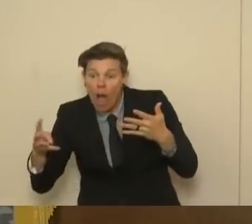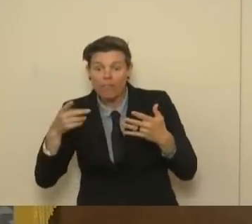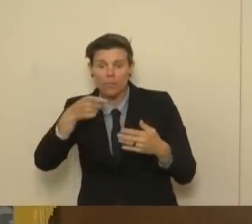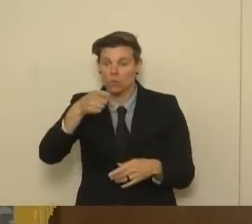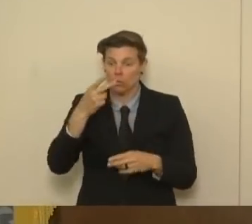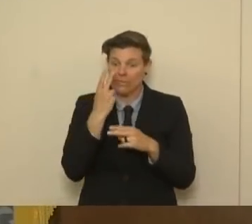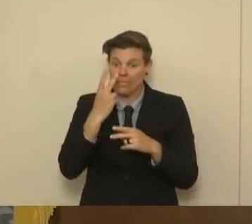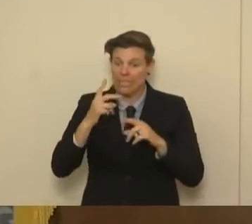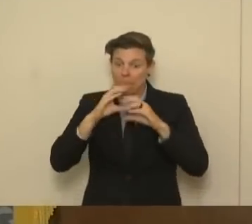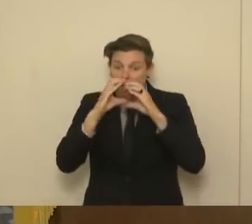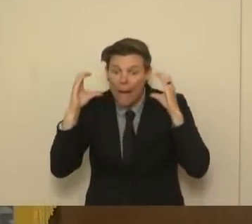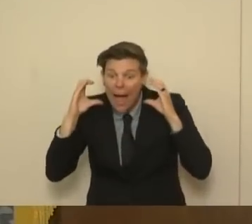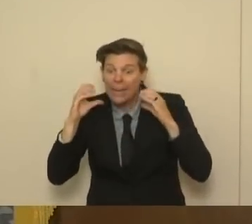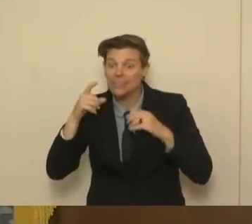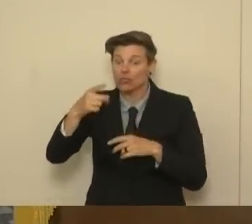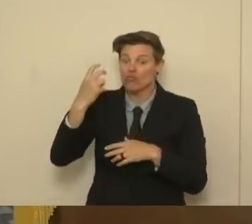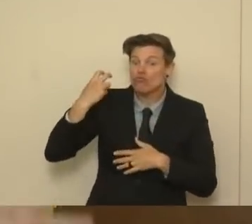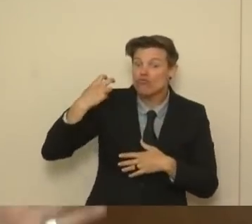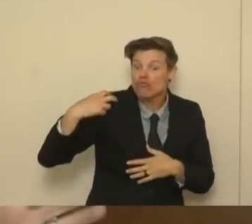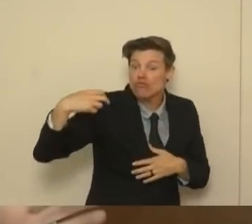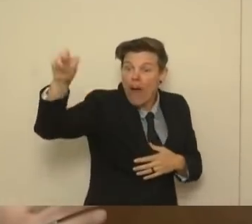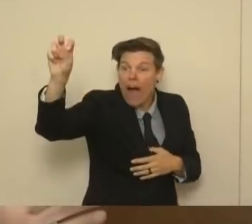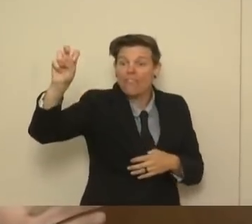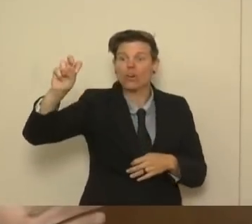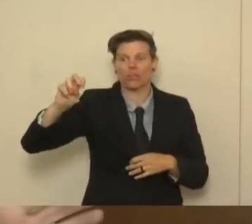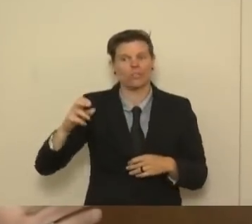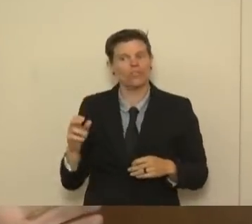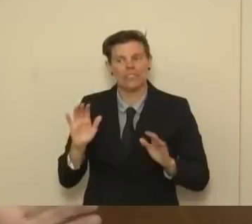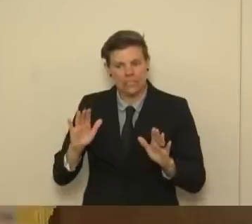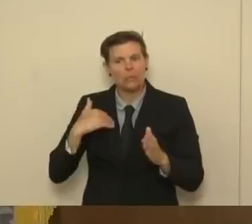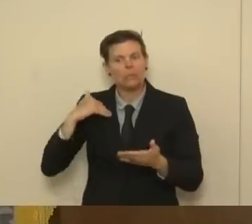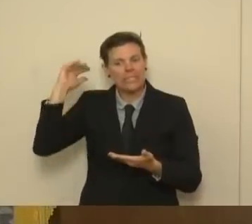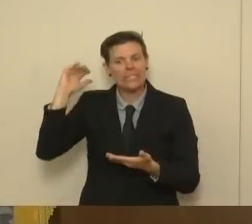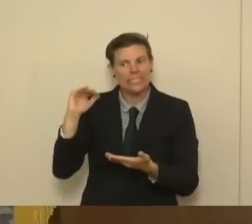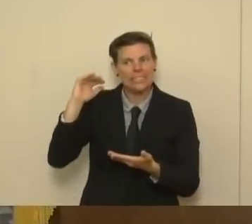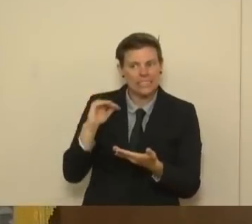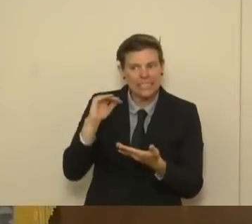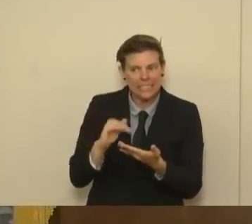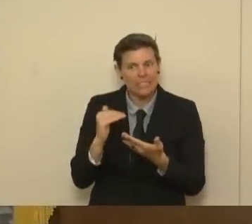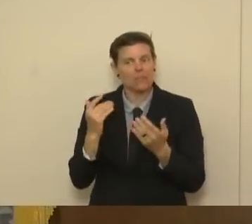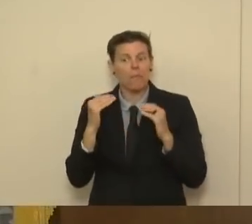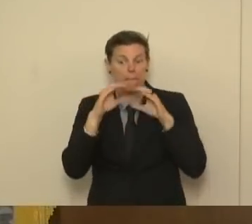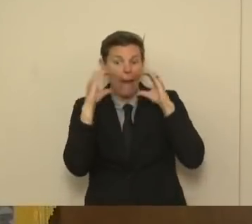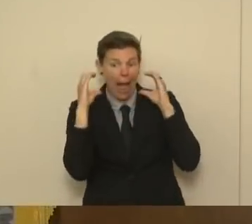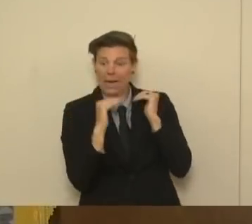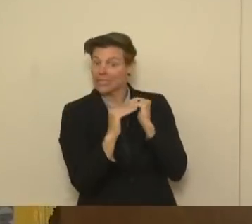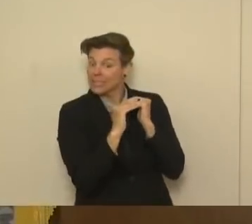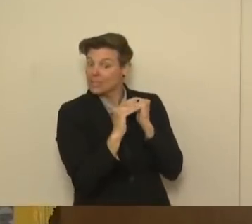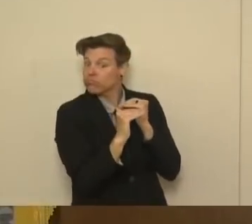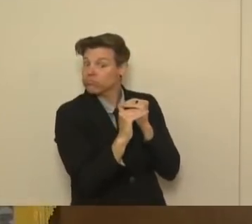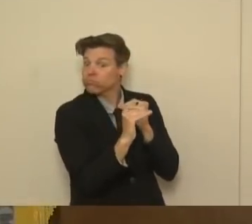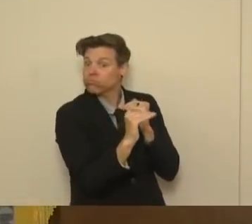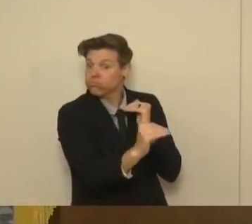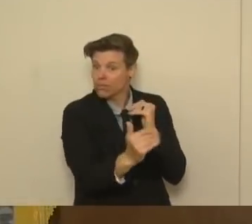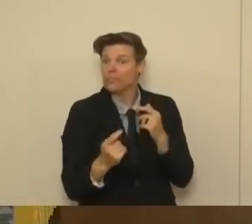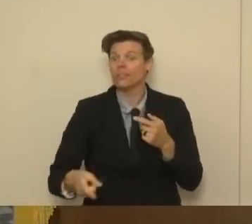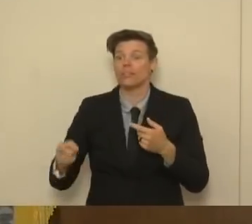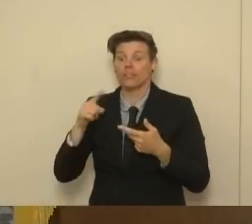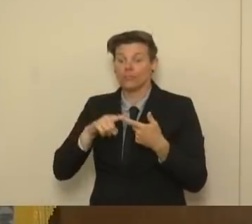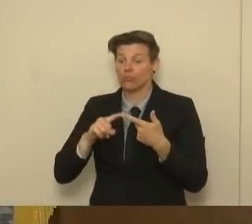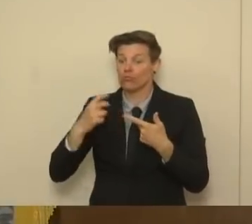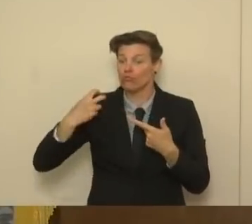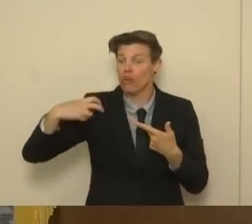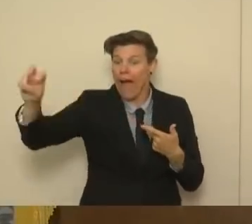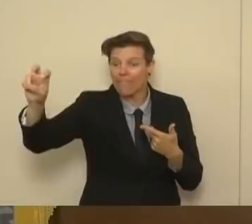traveling we're not doing more in mask wearing in those counties, and we're not doing less travel in those counties.